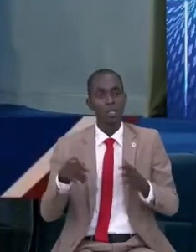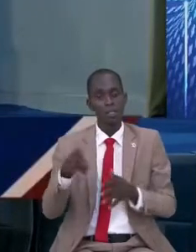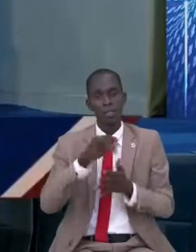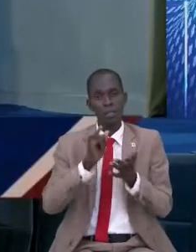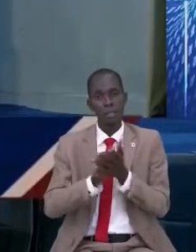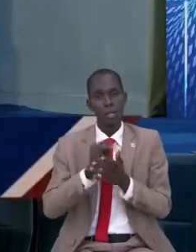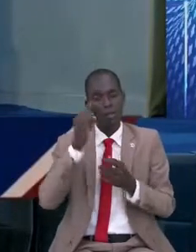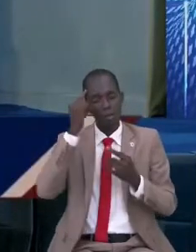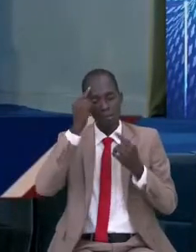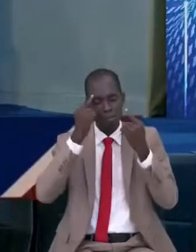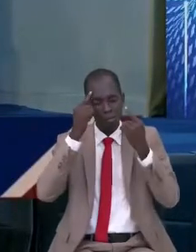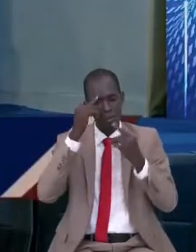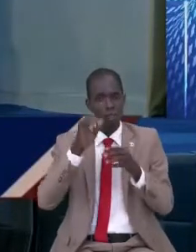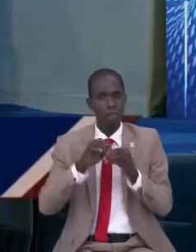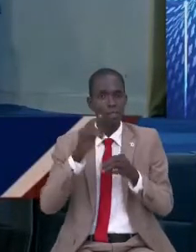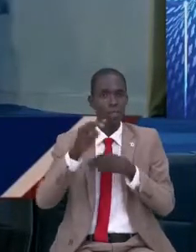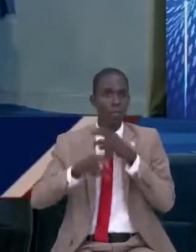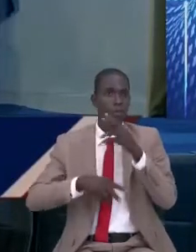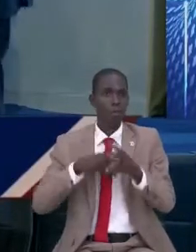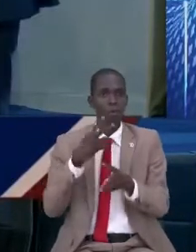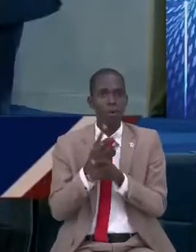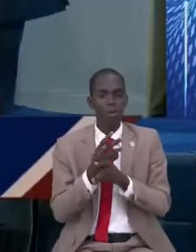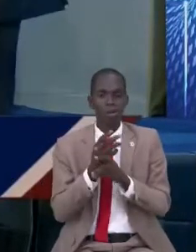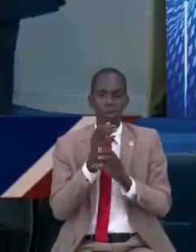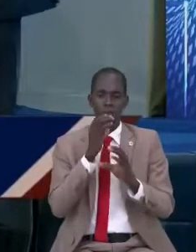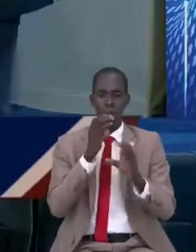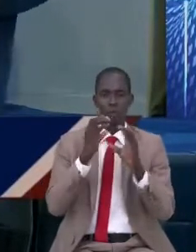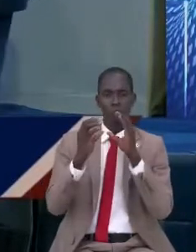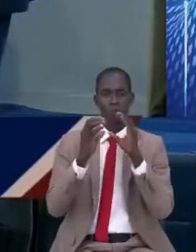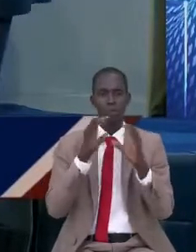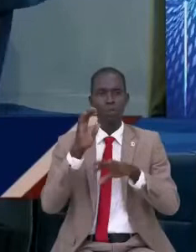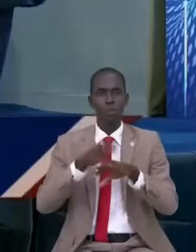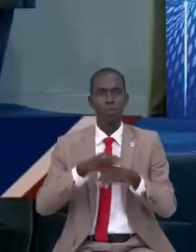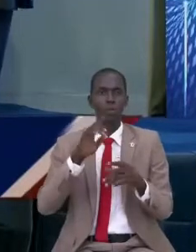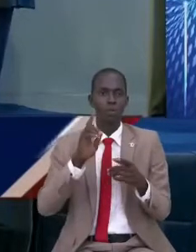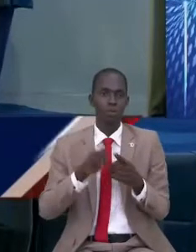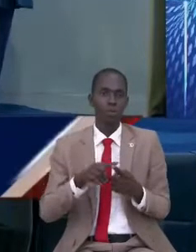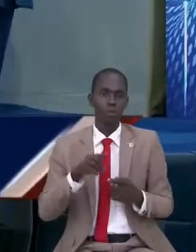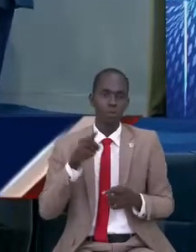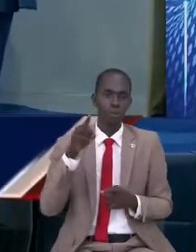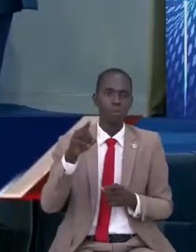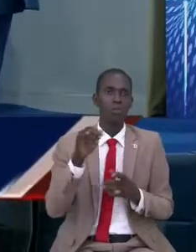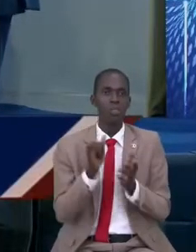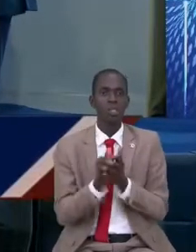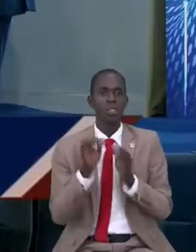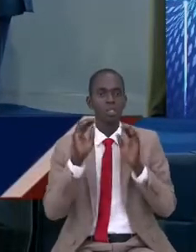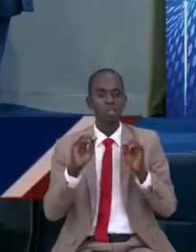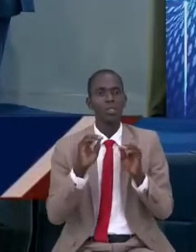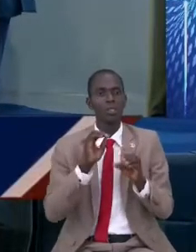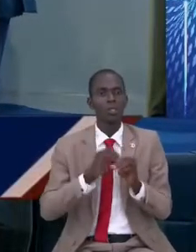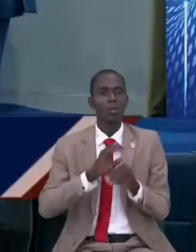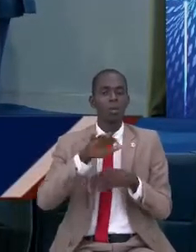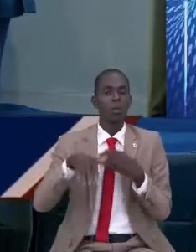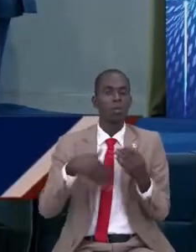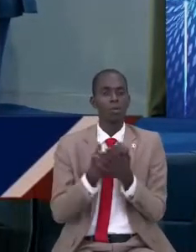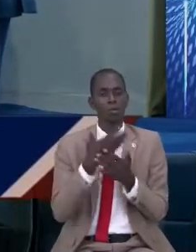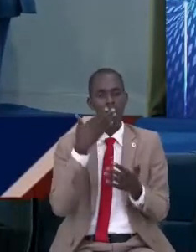in the word communicate unto him that teacheth in